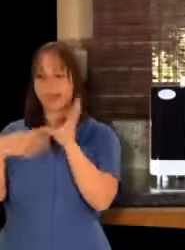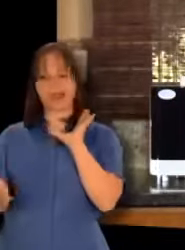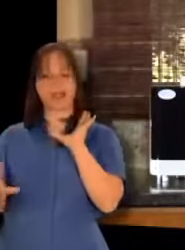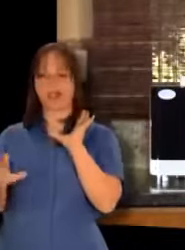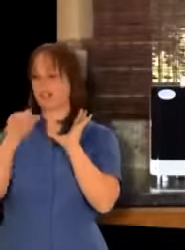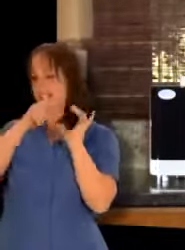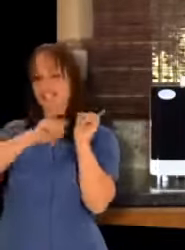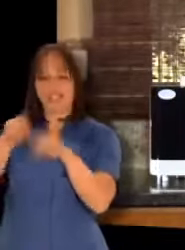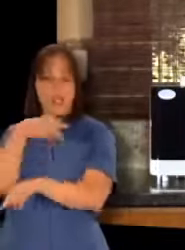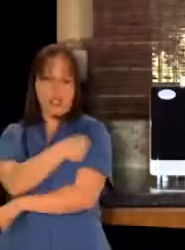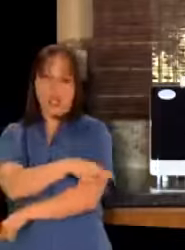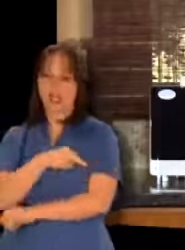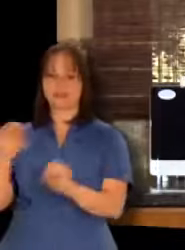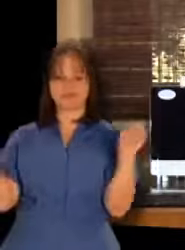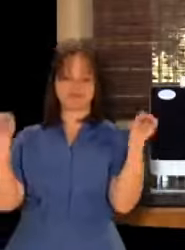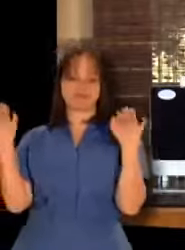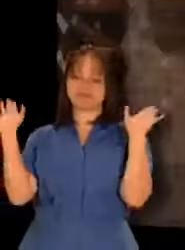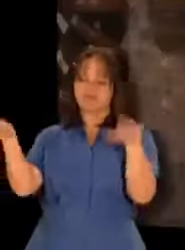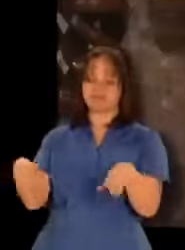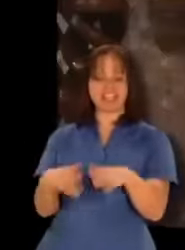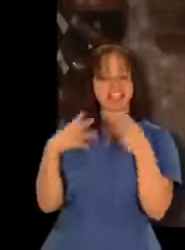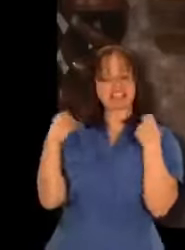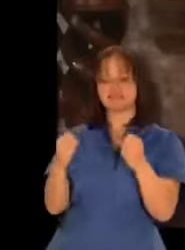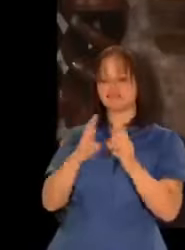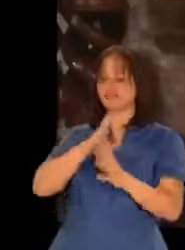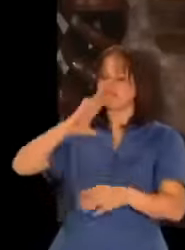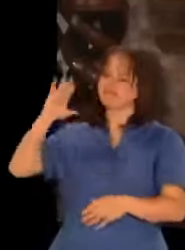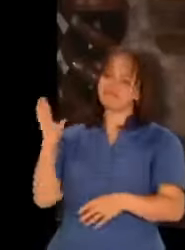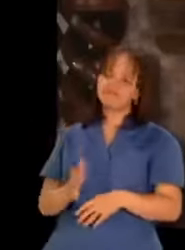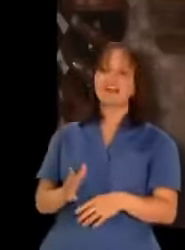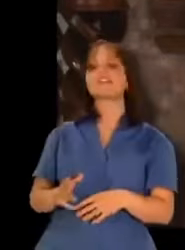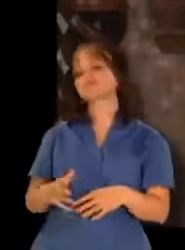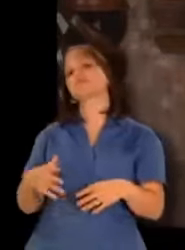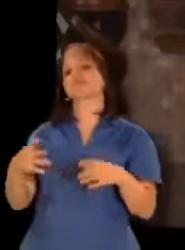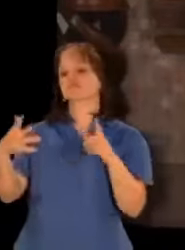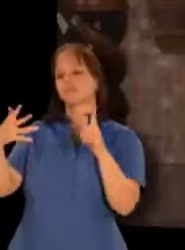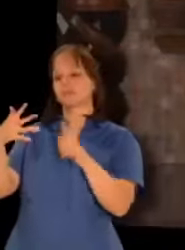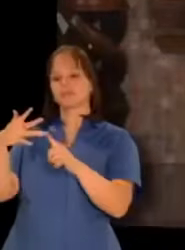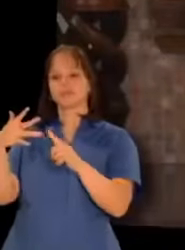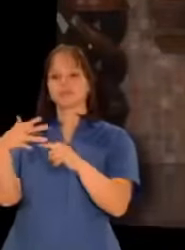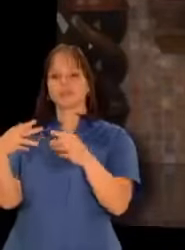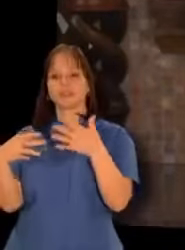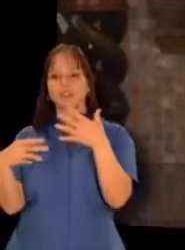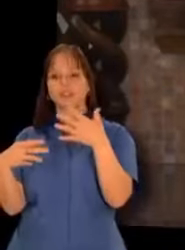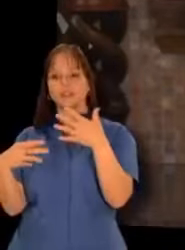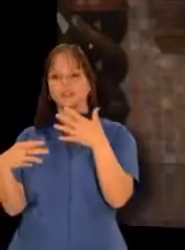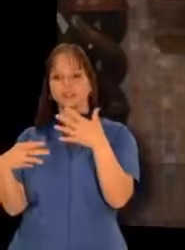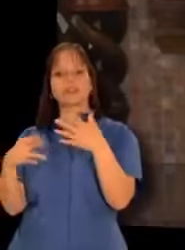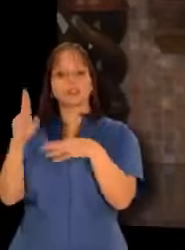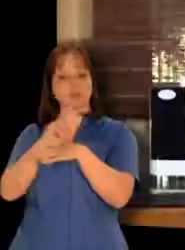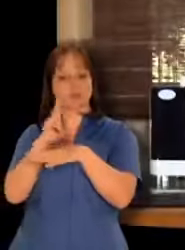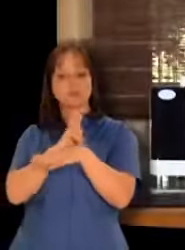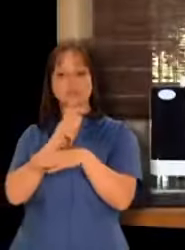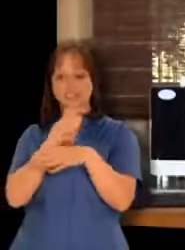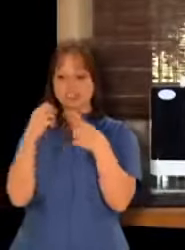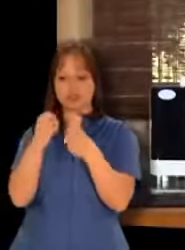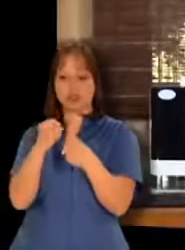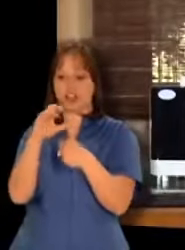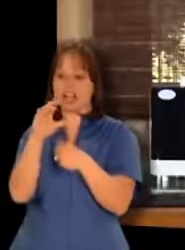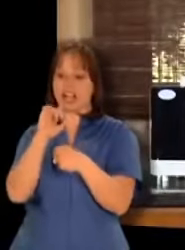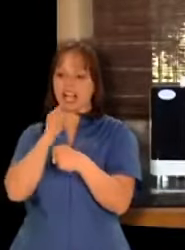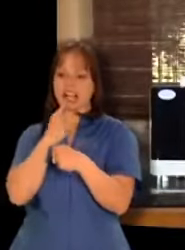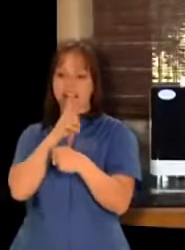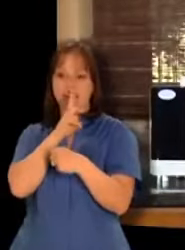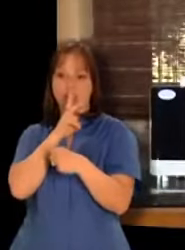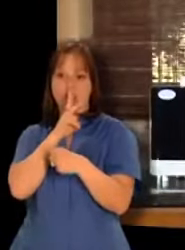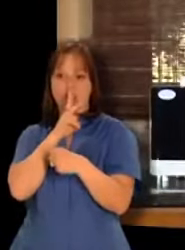go to the hospital, and it healed great. So many uses of that water. So when you're making this strong acid water, coming out here